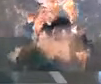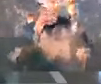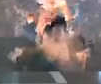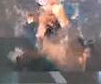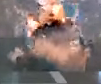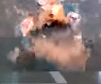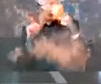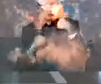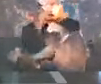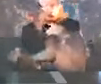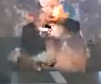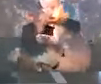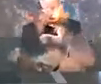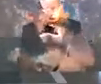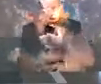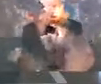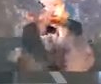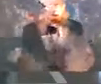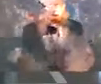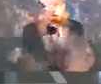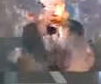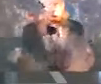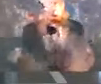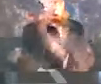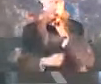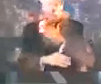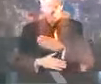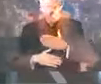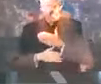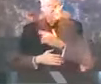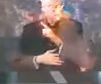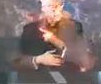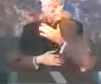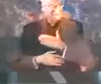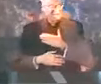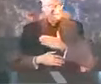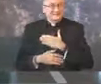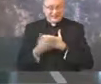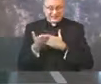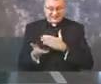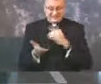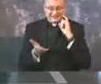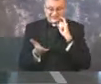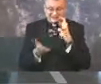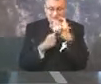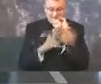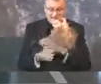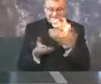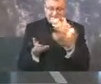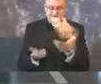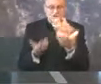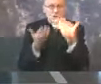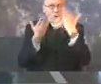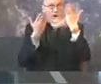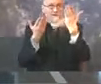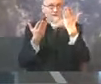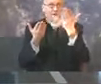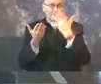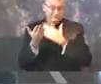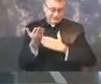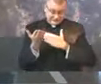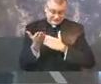Be pleased, we pray, O Lord, to bless, acknowledge, and approve this offering in every respect. Make it spiritual and acceptable so